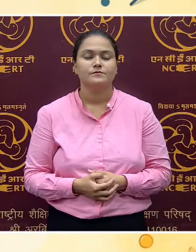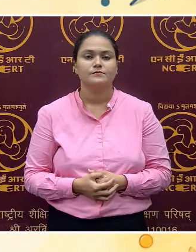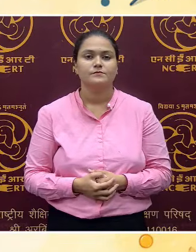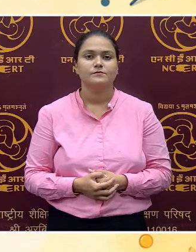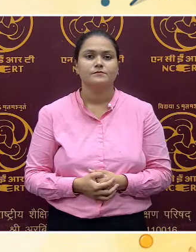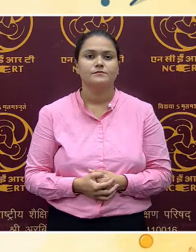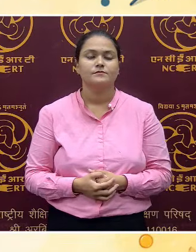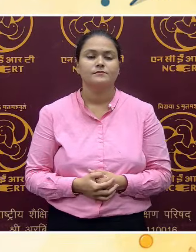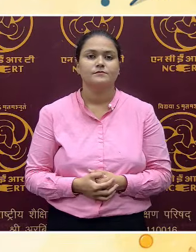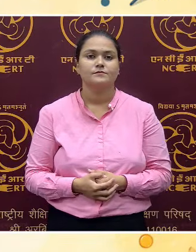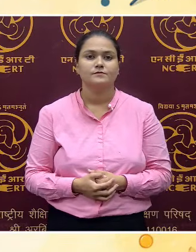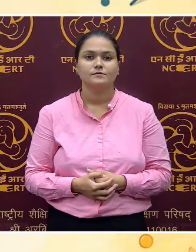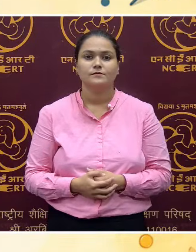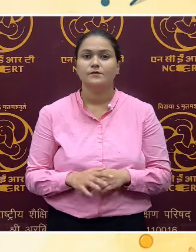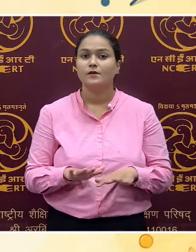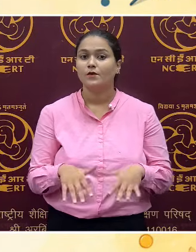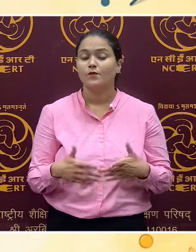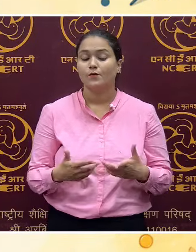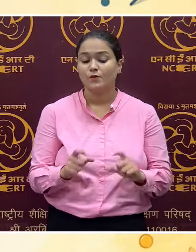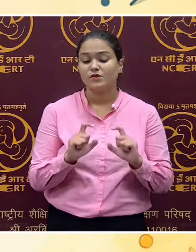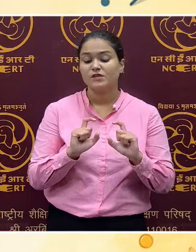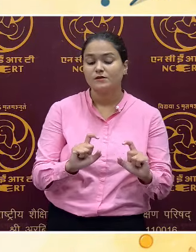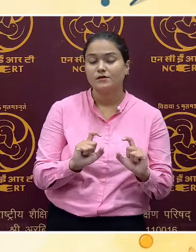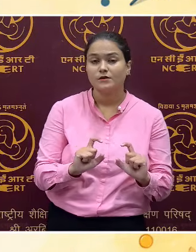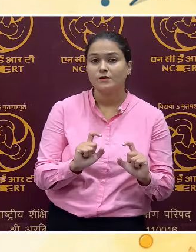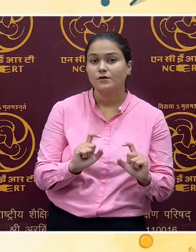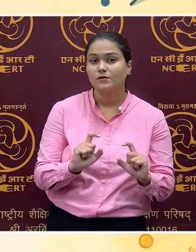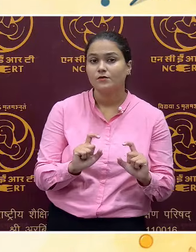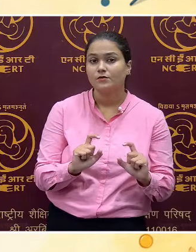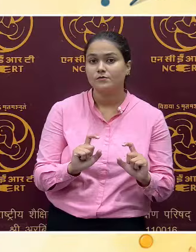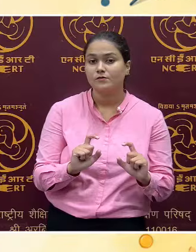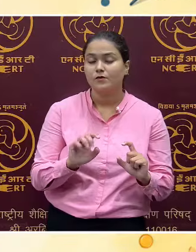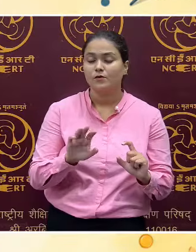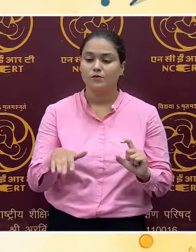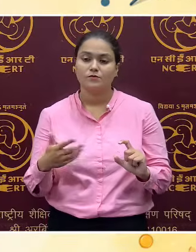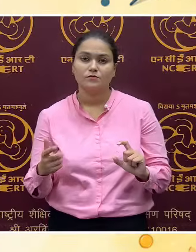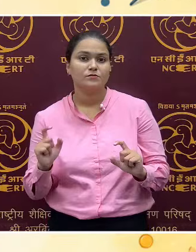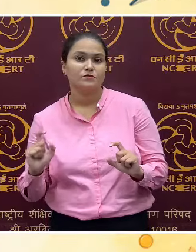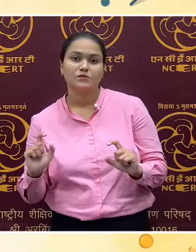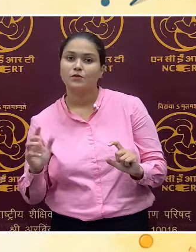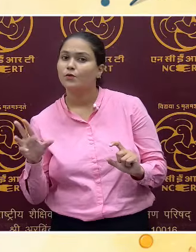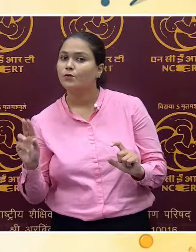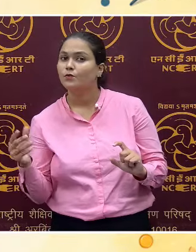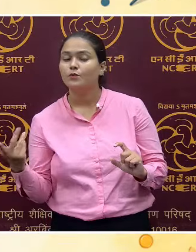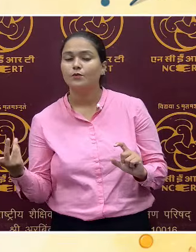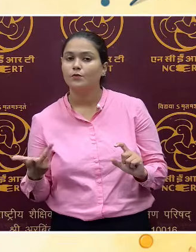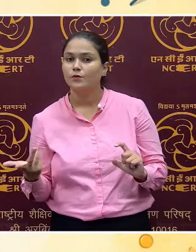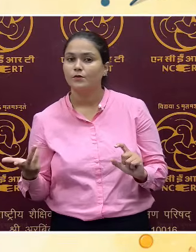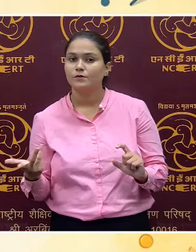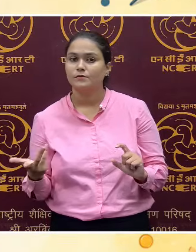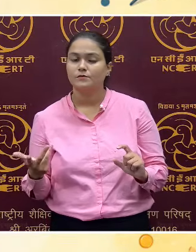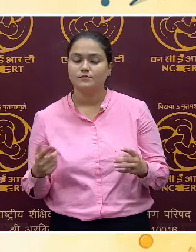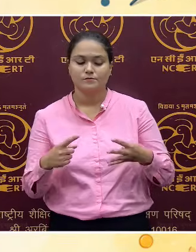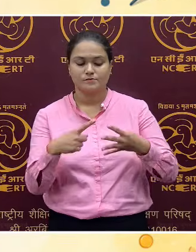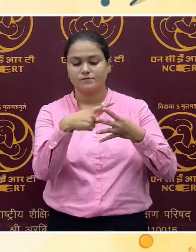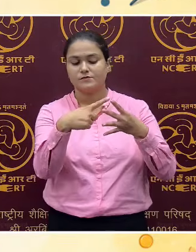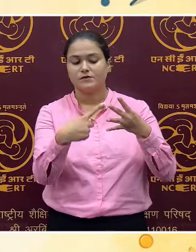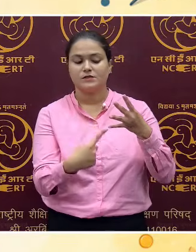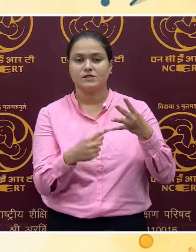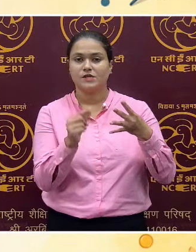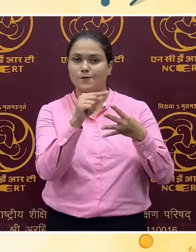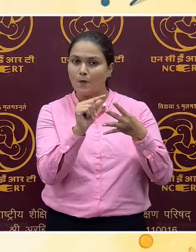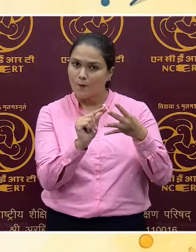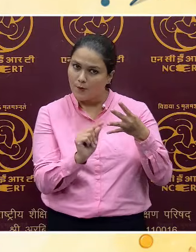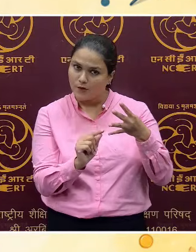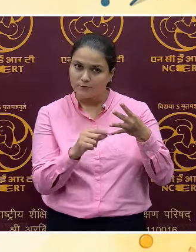Okay. What can be cured must be endured. What cannot be cured must not be endured. What cannot be